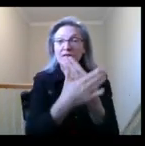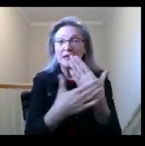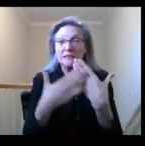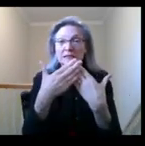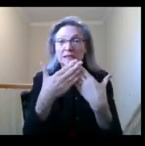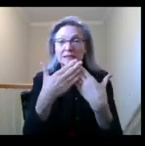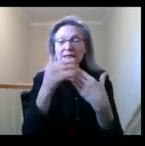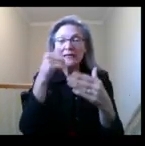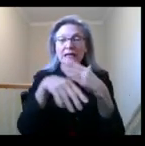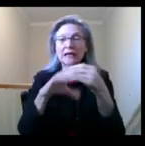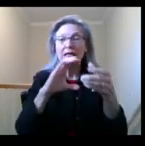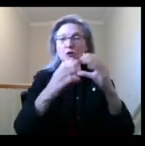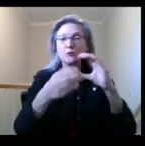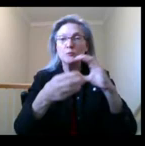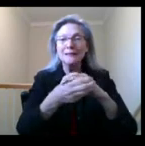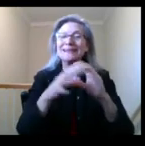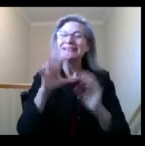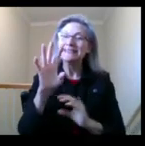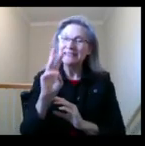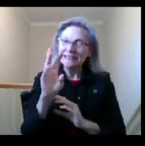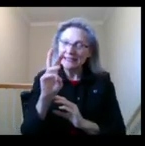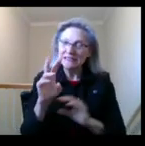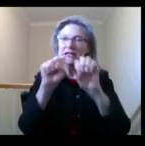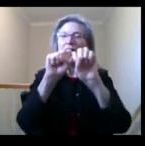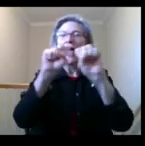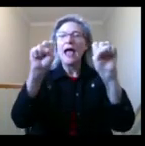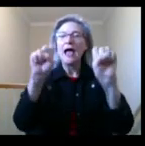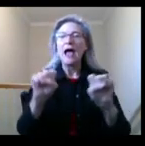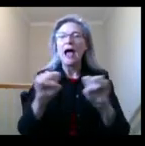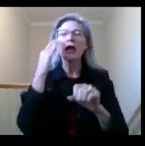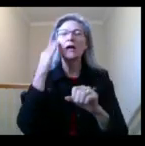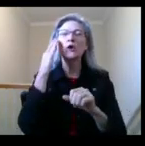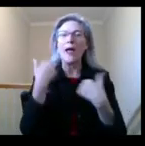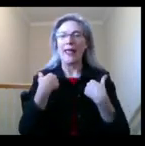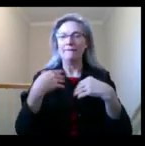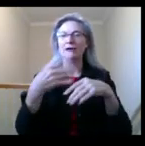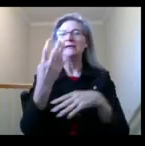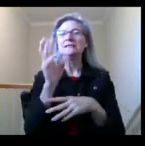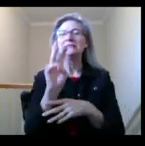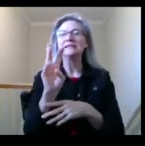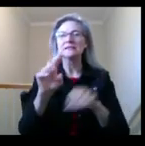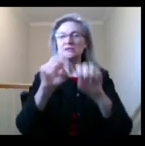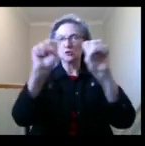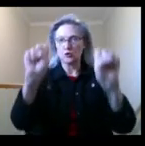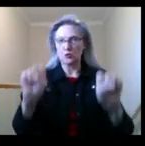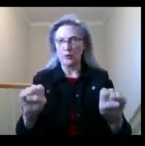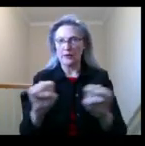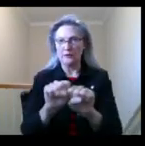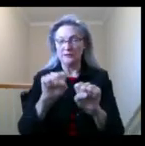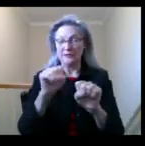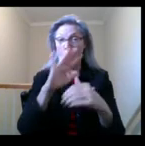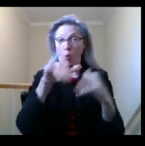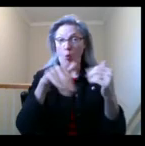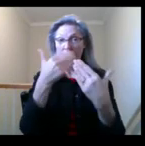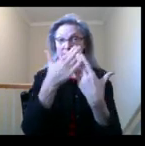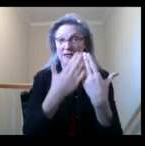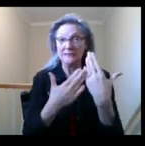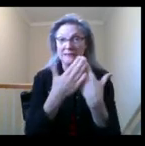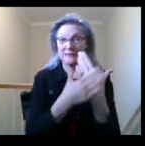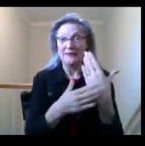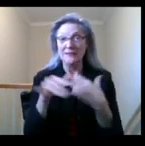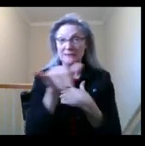in a cube? There's 6. So I know if all of the faces are the same and they're all